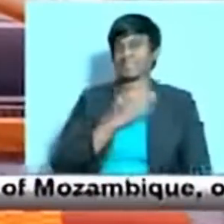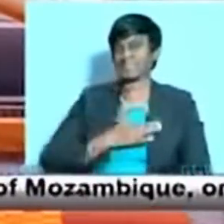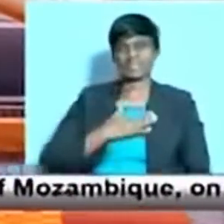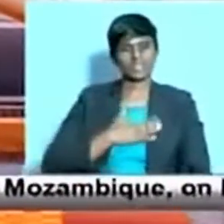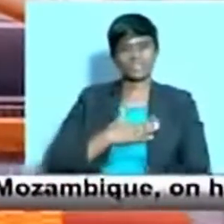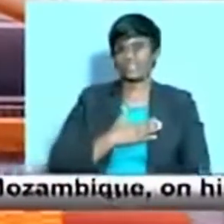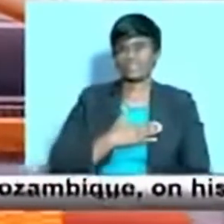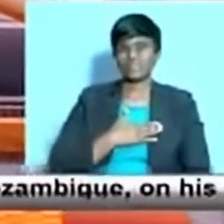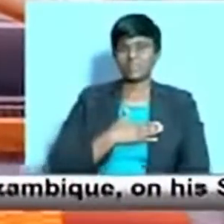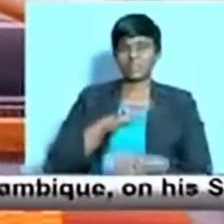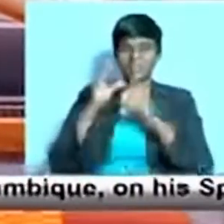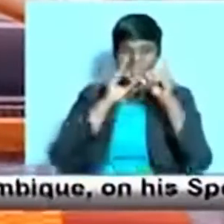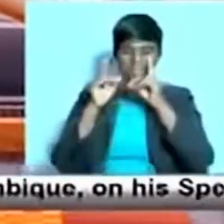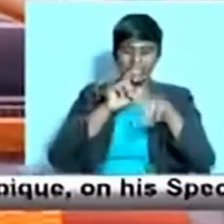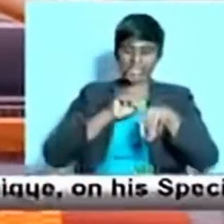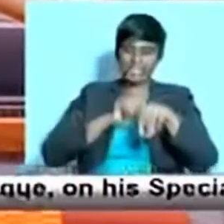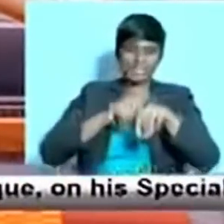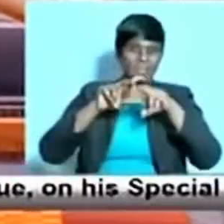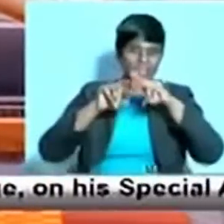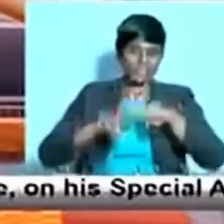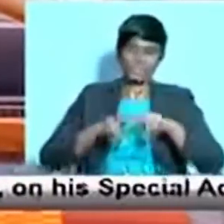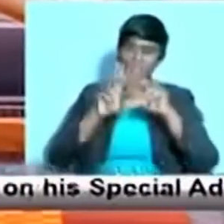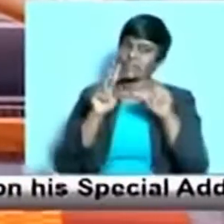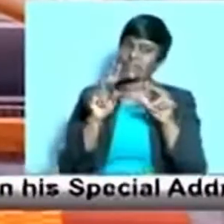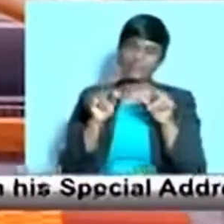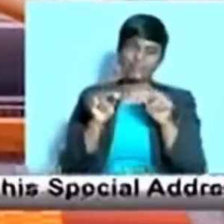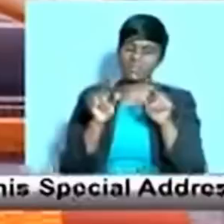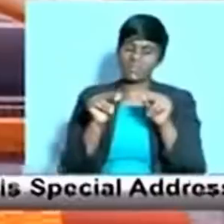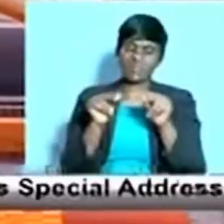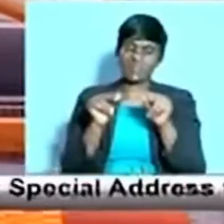don't debate while seated.